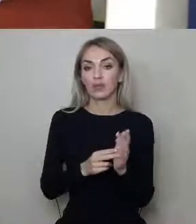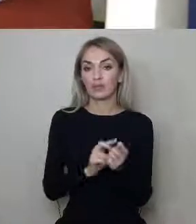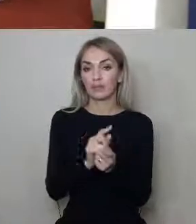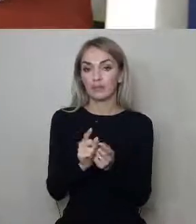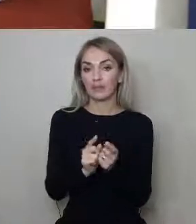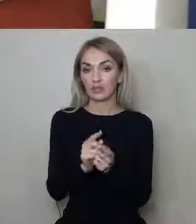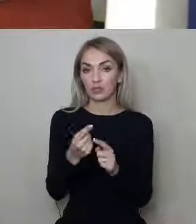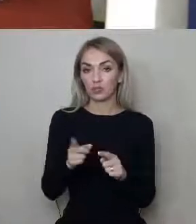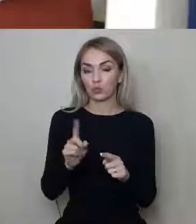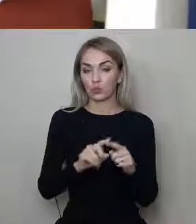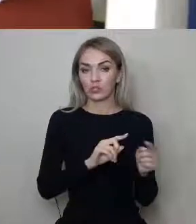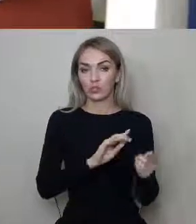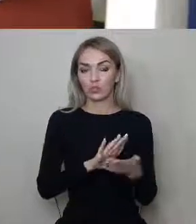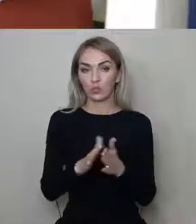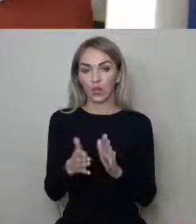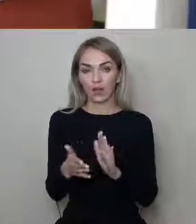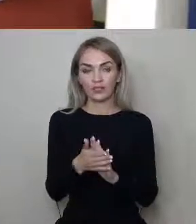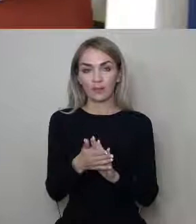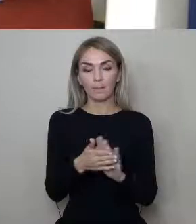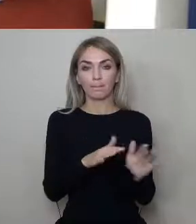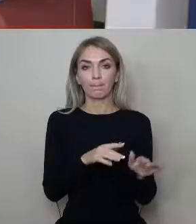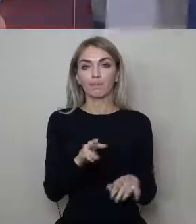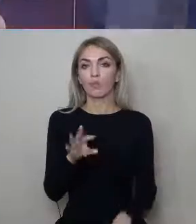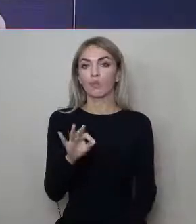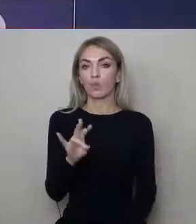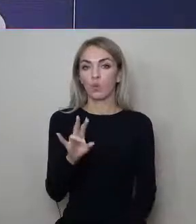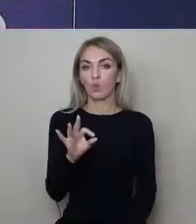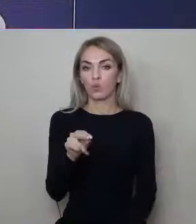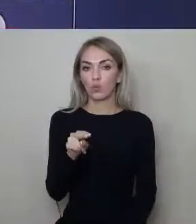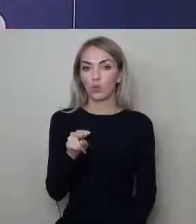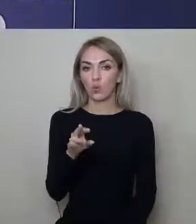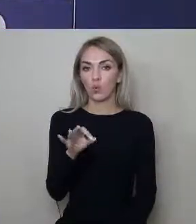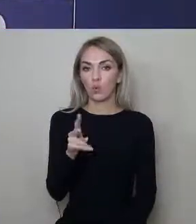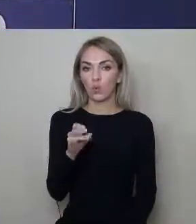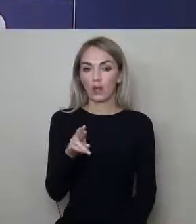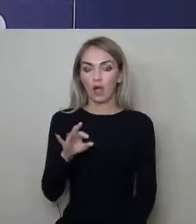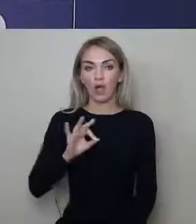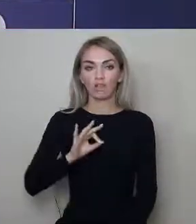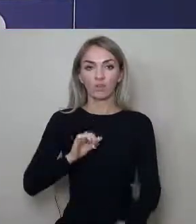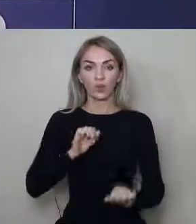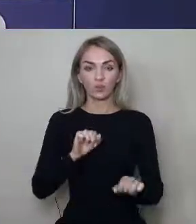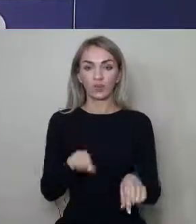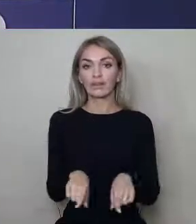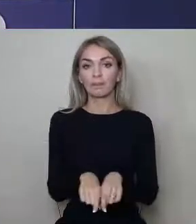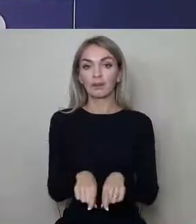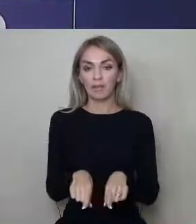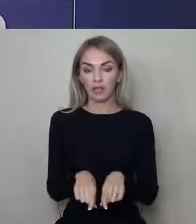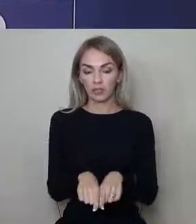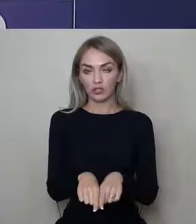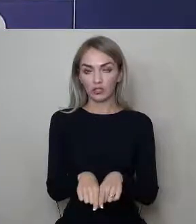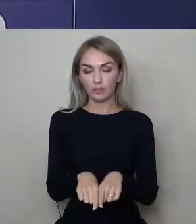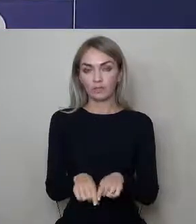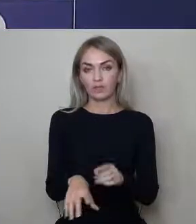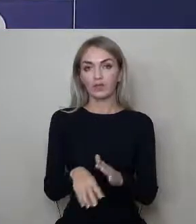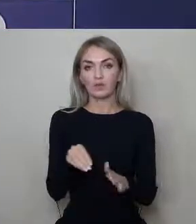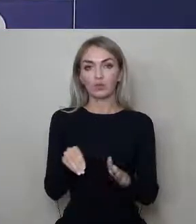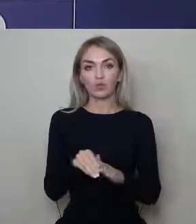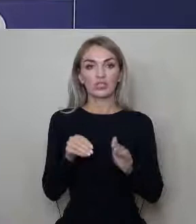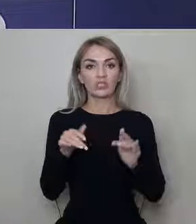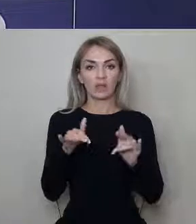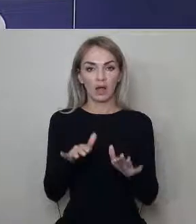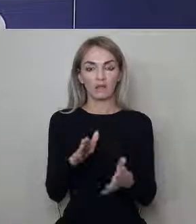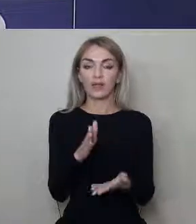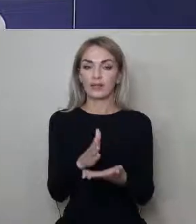well, we know that the situation might be changed, but there is a monopoly of the bar at the moment